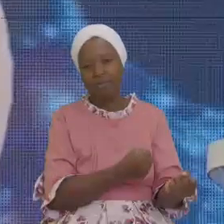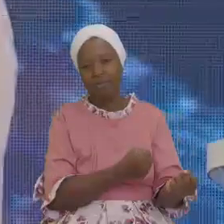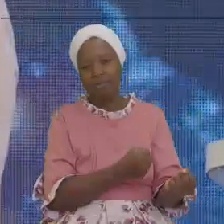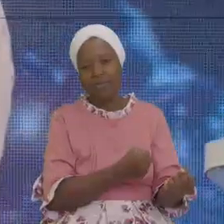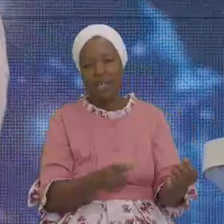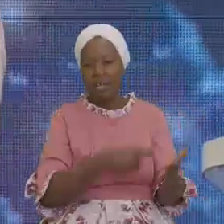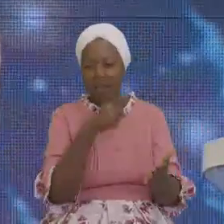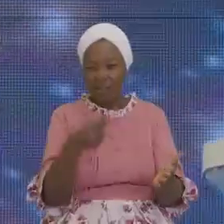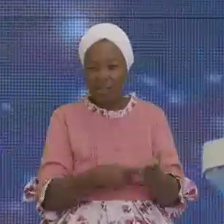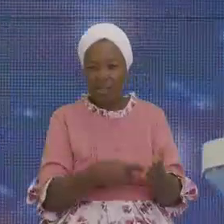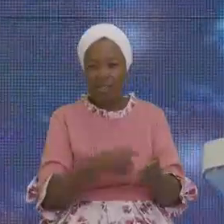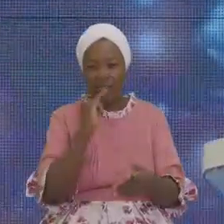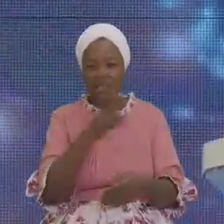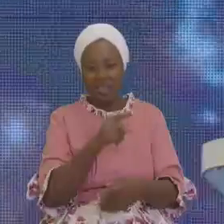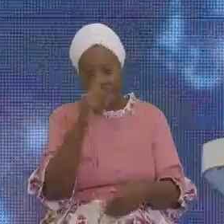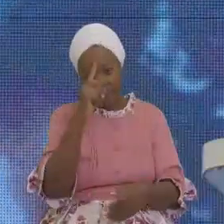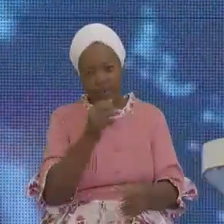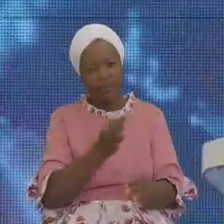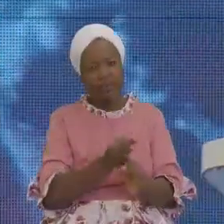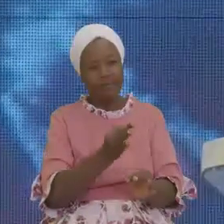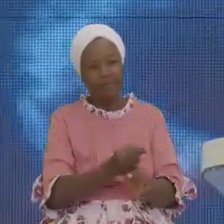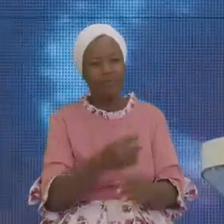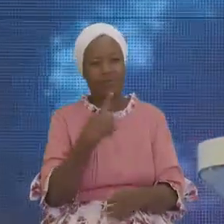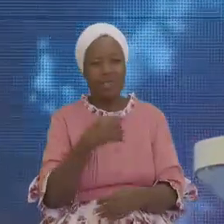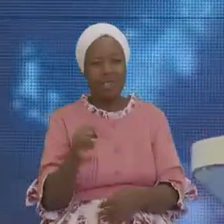This is a faithful saying.